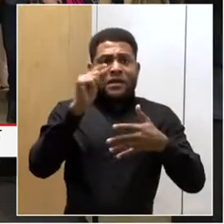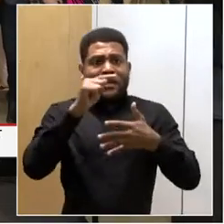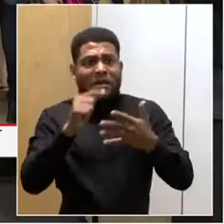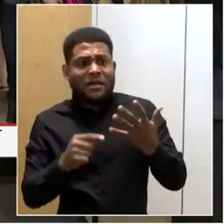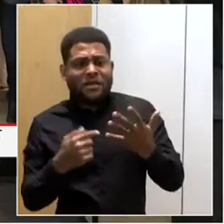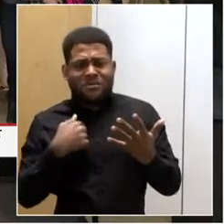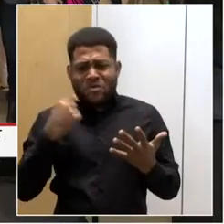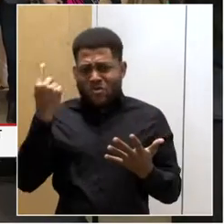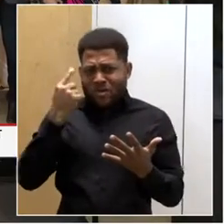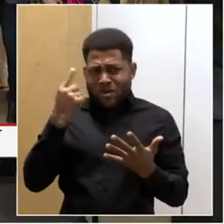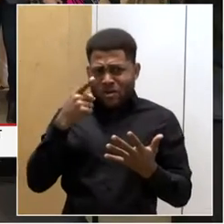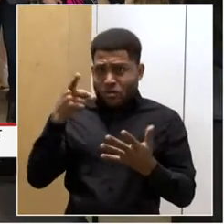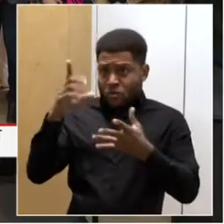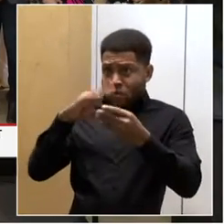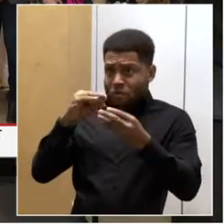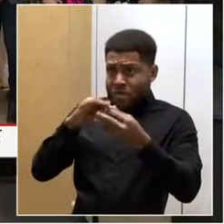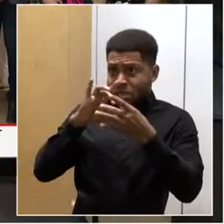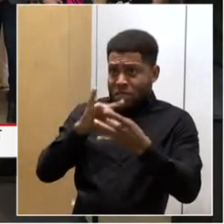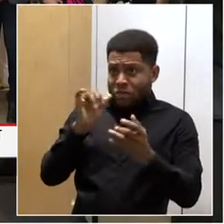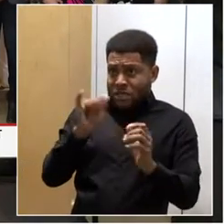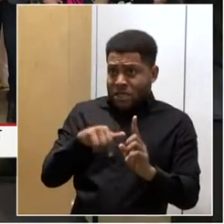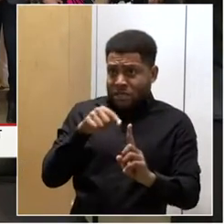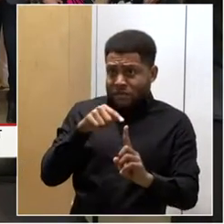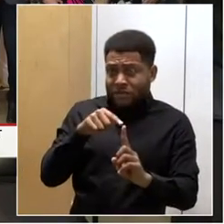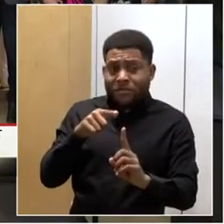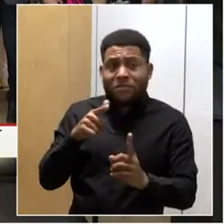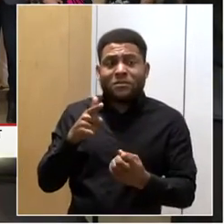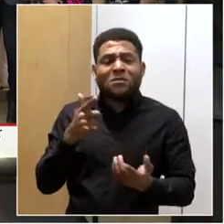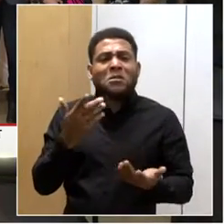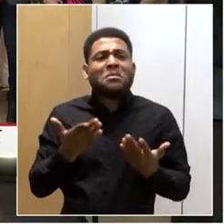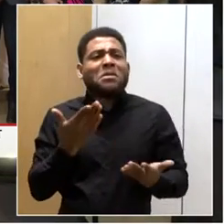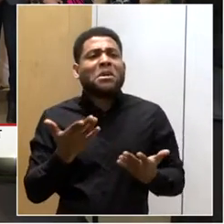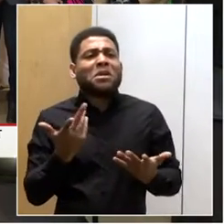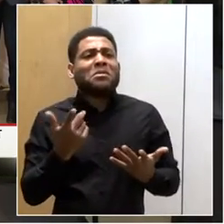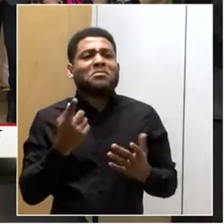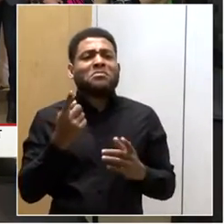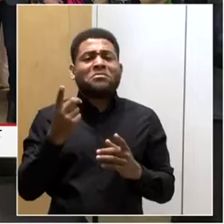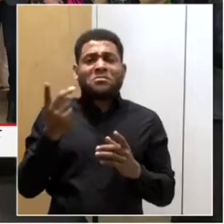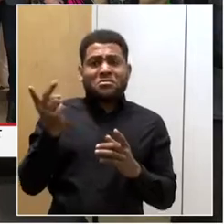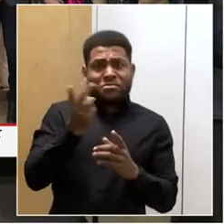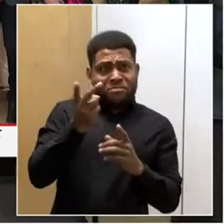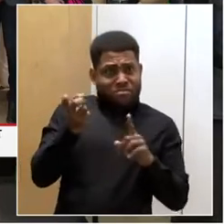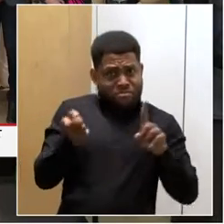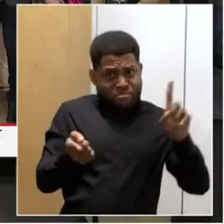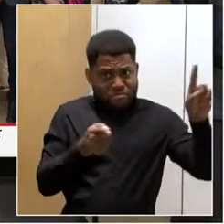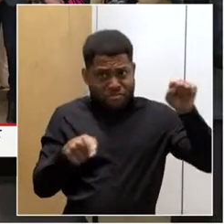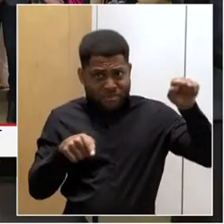comment on that. Might there be some affordable facilities?